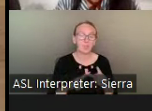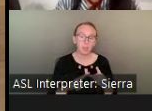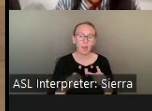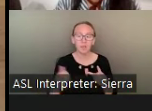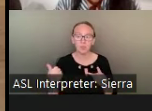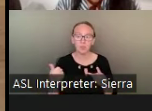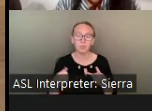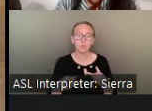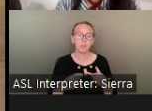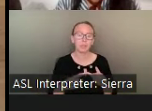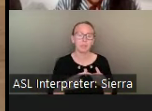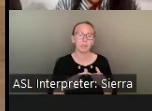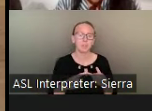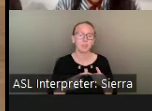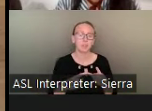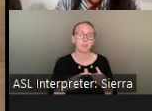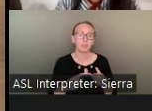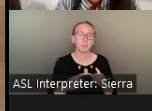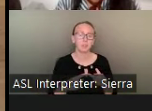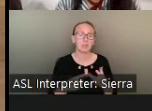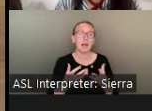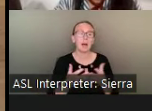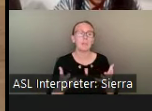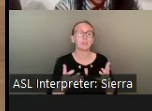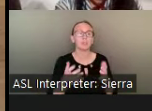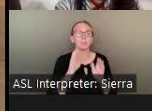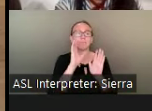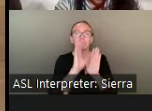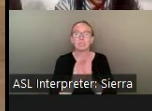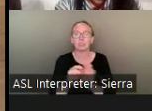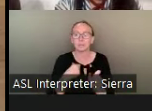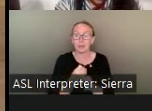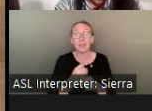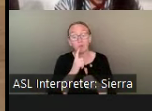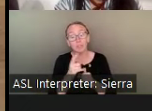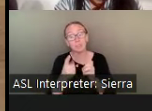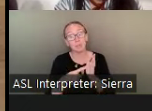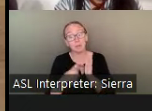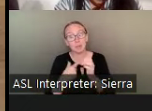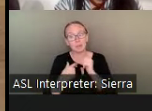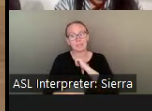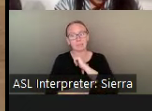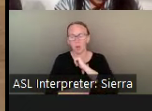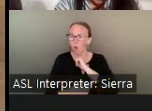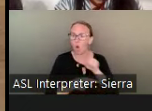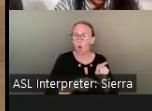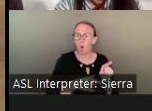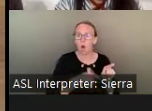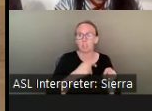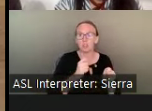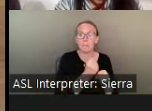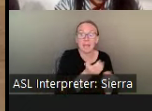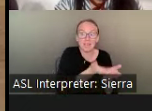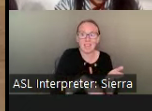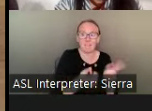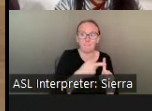amount of like, just image making I was doing where there was definitely times where I was like tempted to be like, I should make an object based off this. And I was like, no, that's